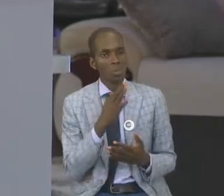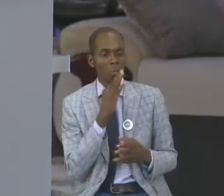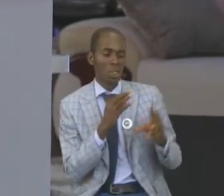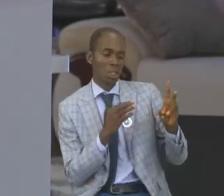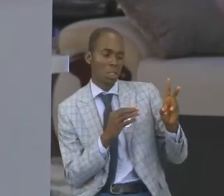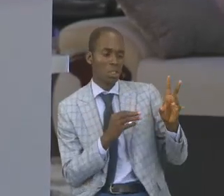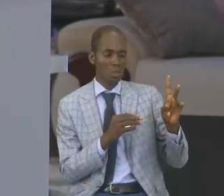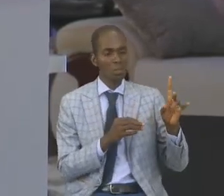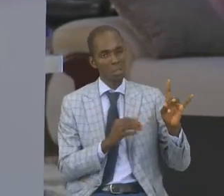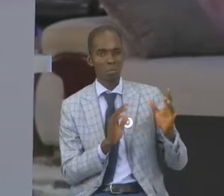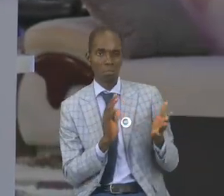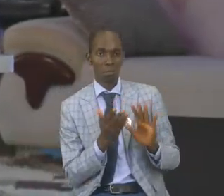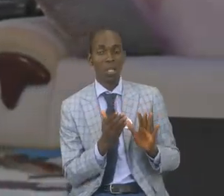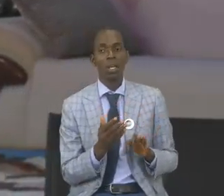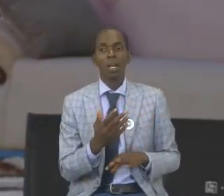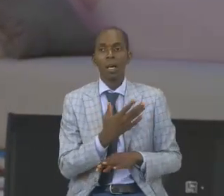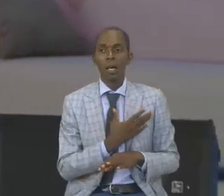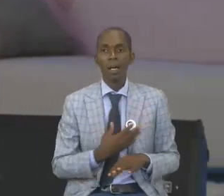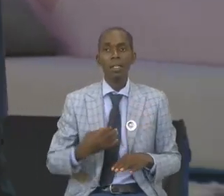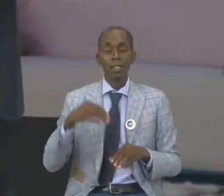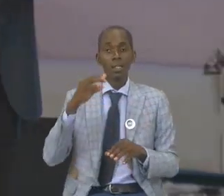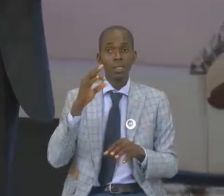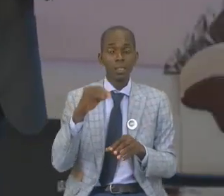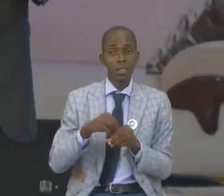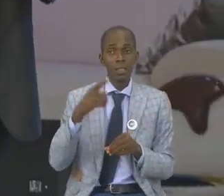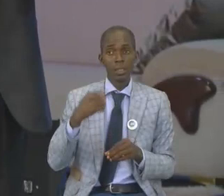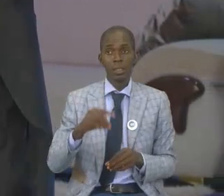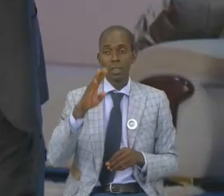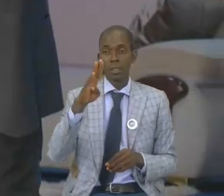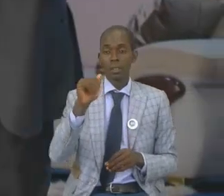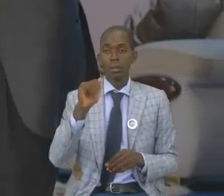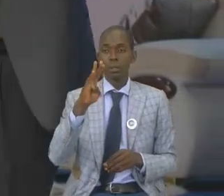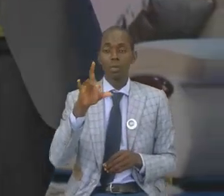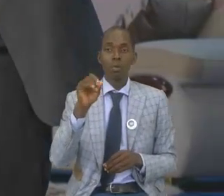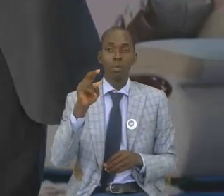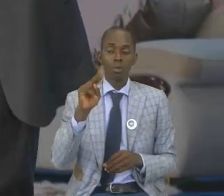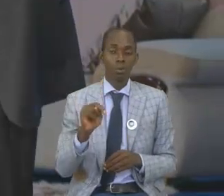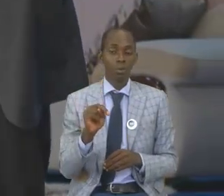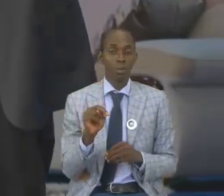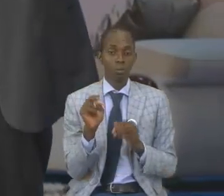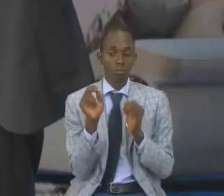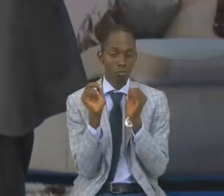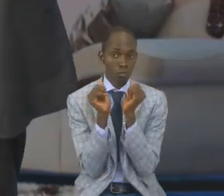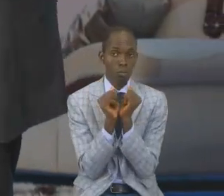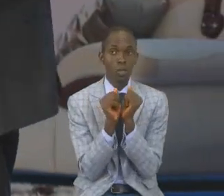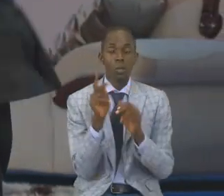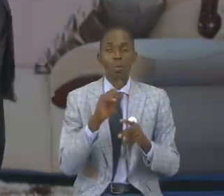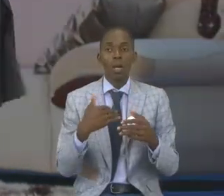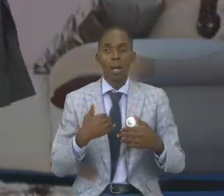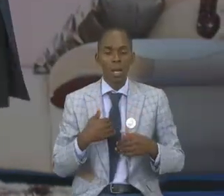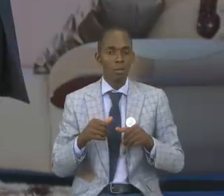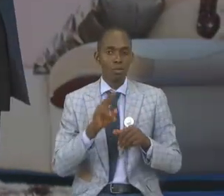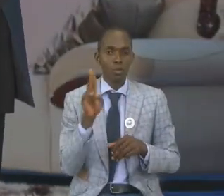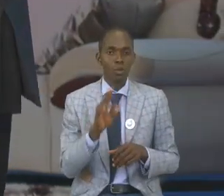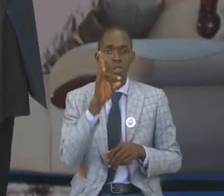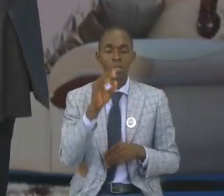or 18. Now, in the Babylonian captivity, the people had spent 70 years, and